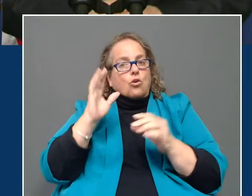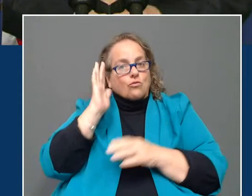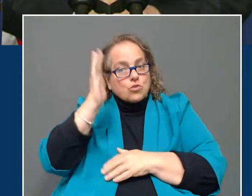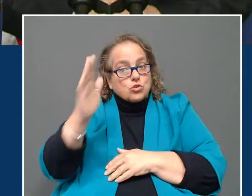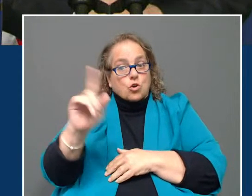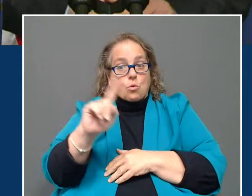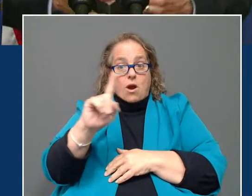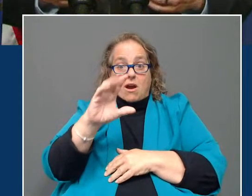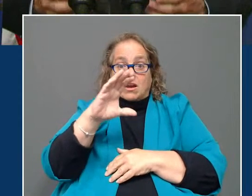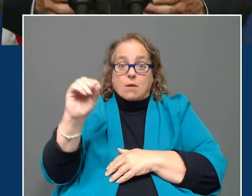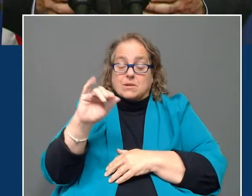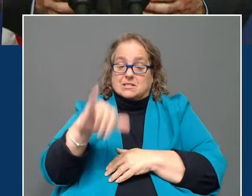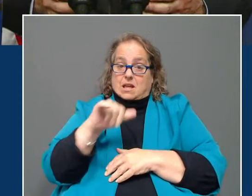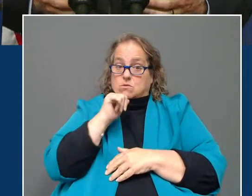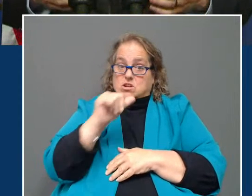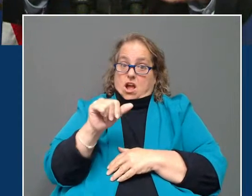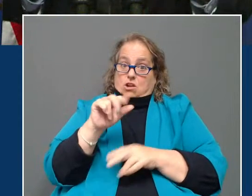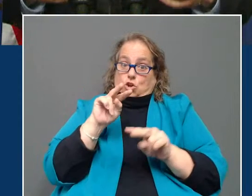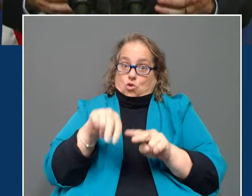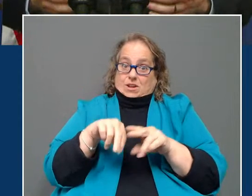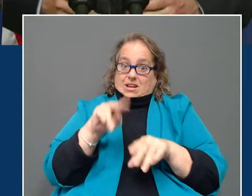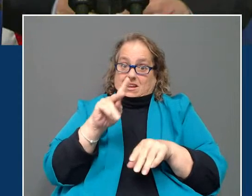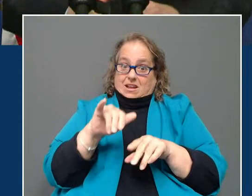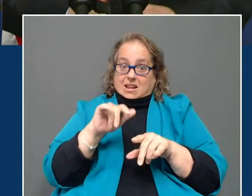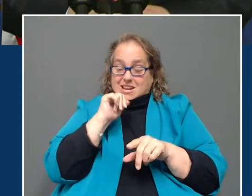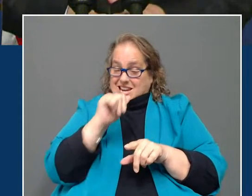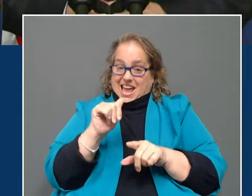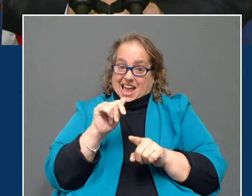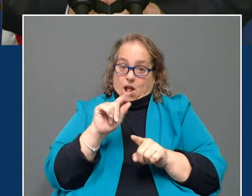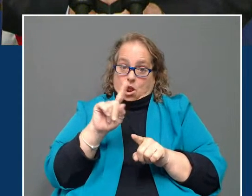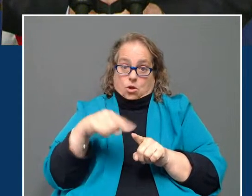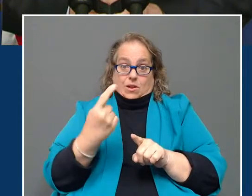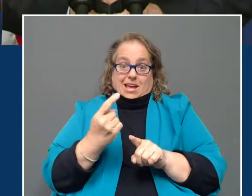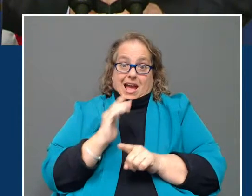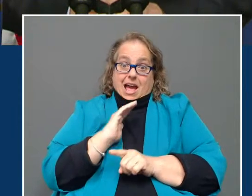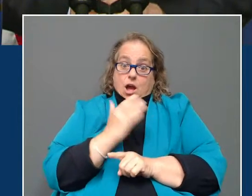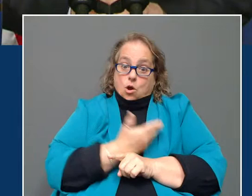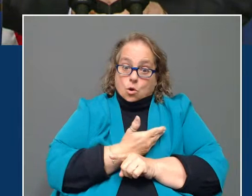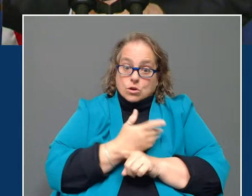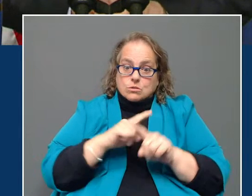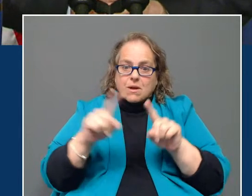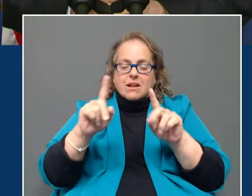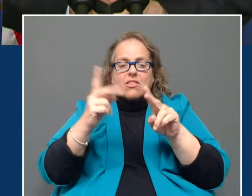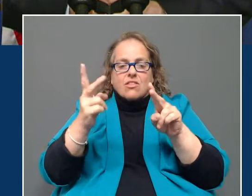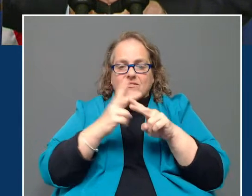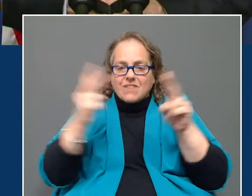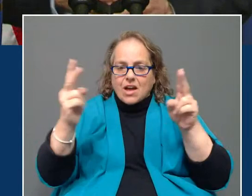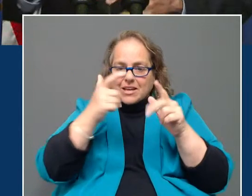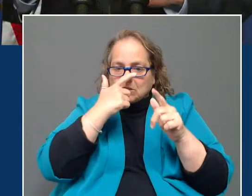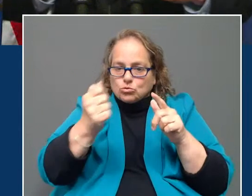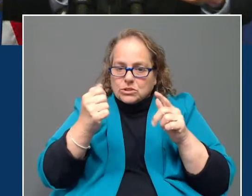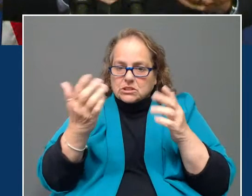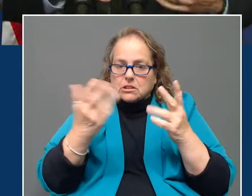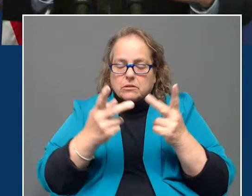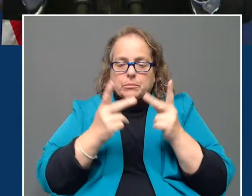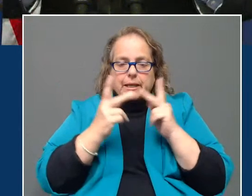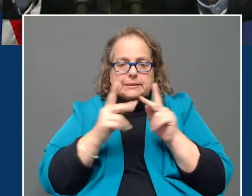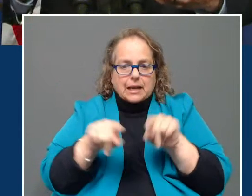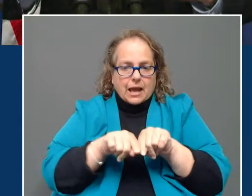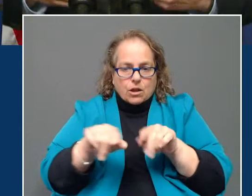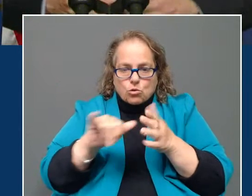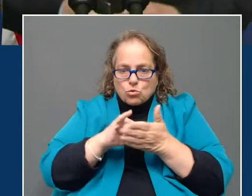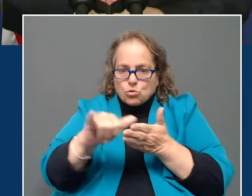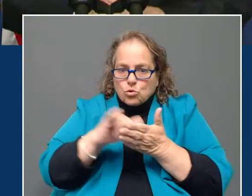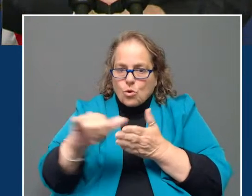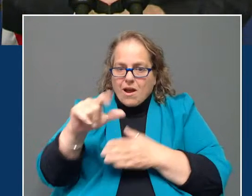looking at Kentucky not only are, but they are very interested. Where places like the New York and LA,